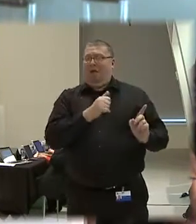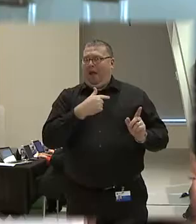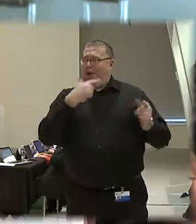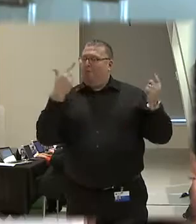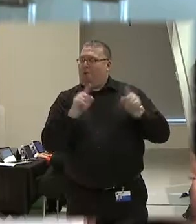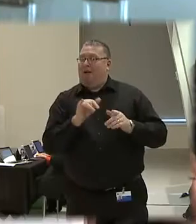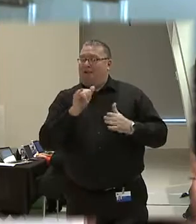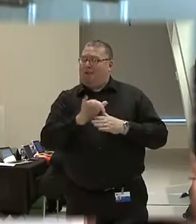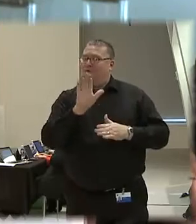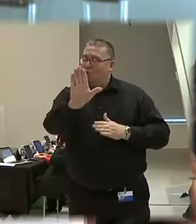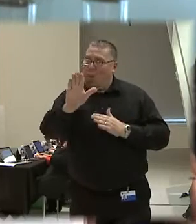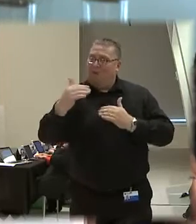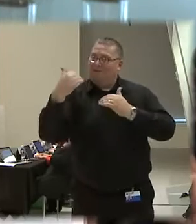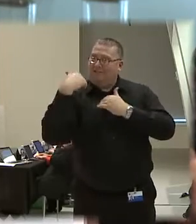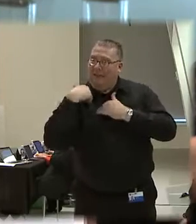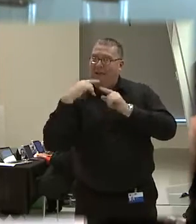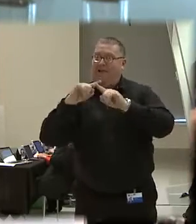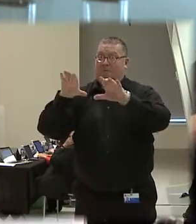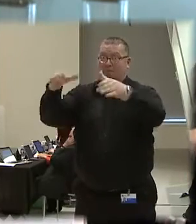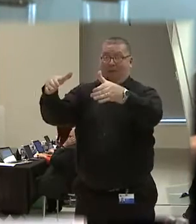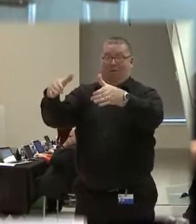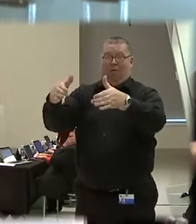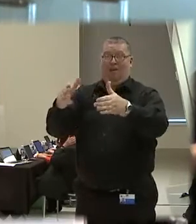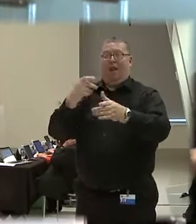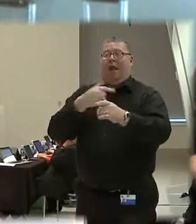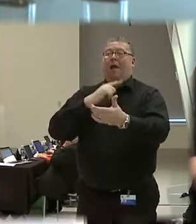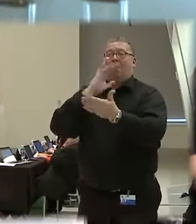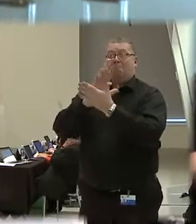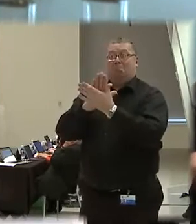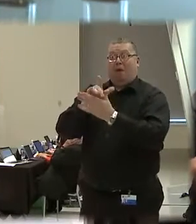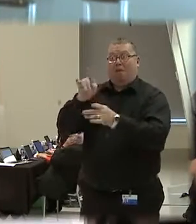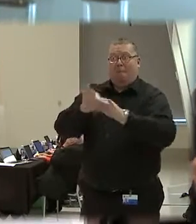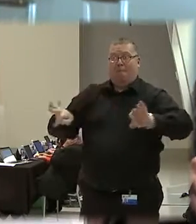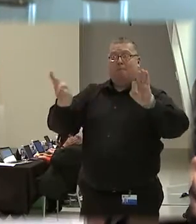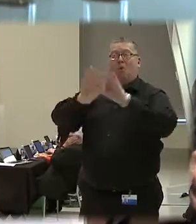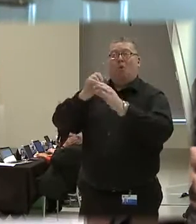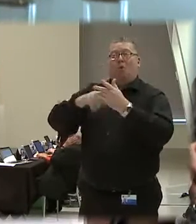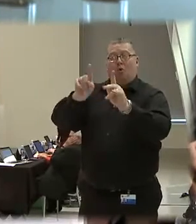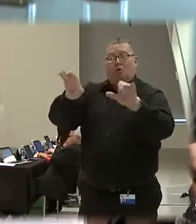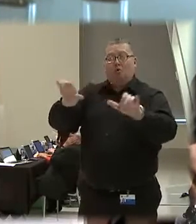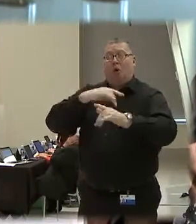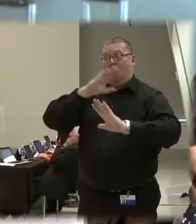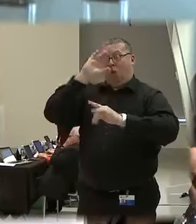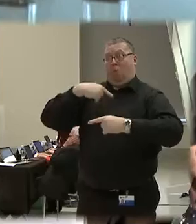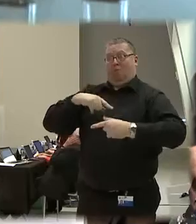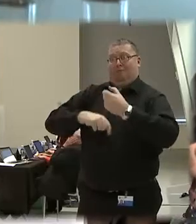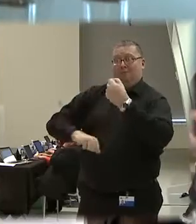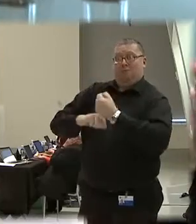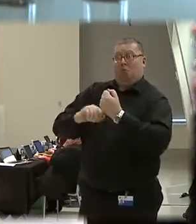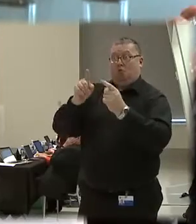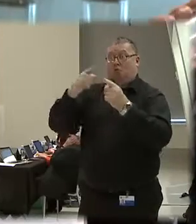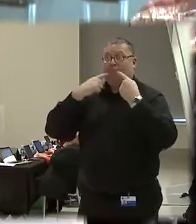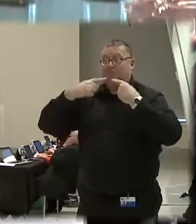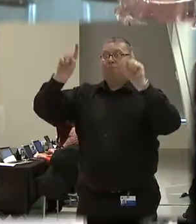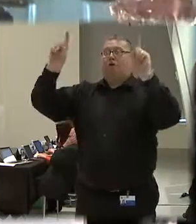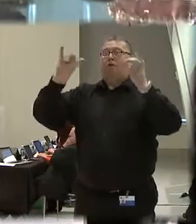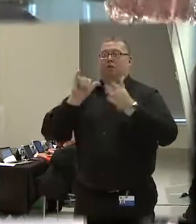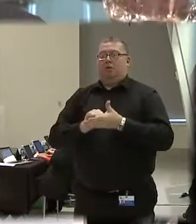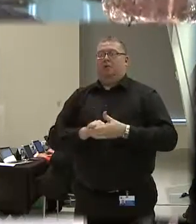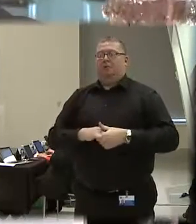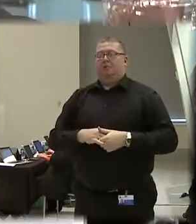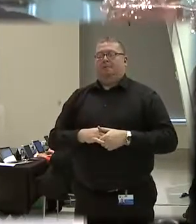this is your task, and it's a very important one. And I commend you for doing what you're doing, and I hope that we can help and get it done.